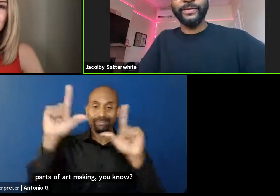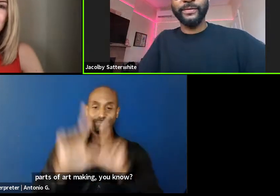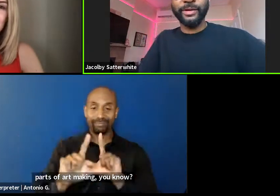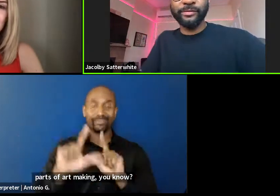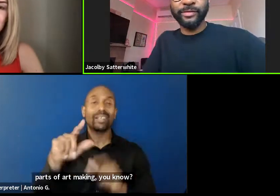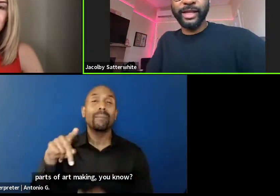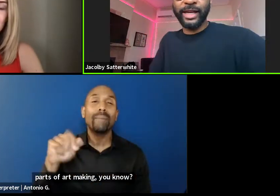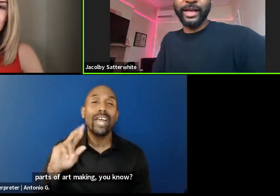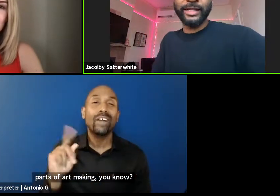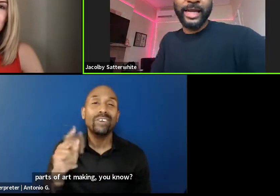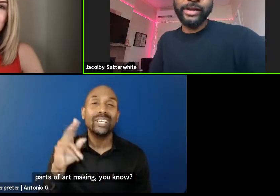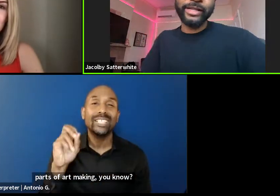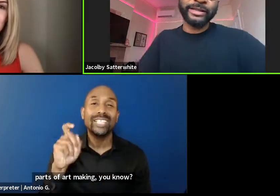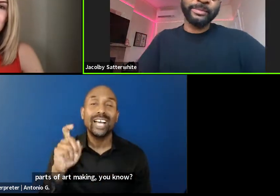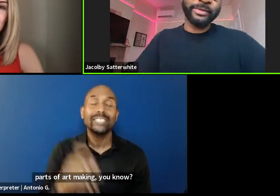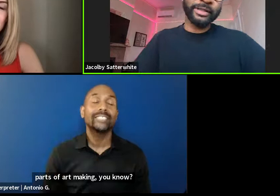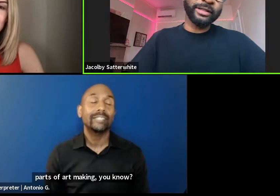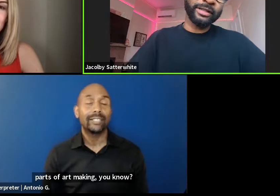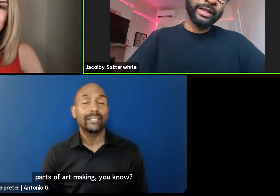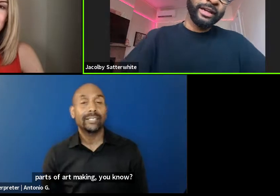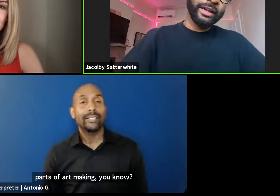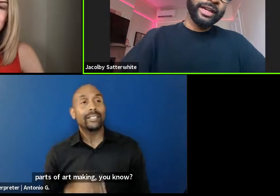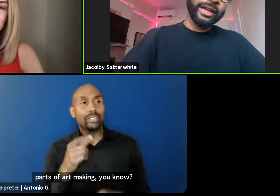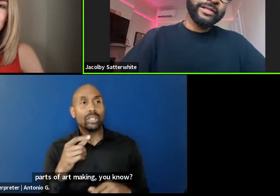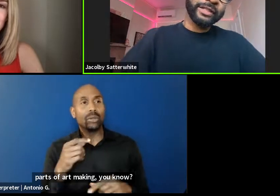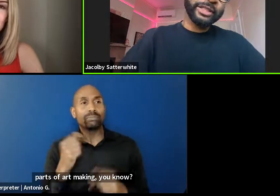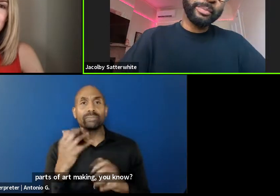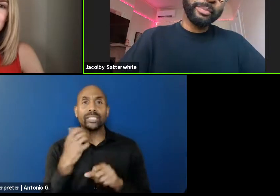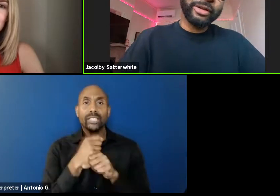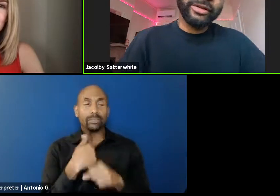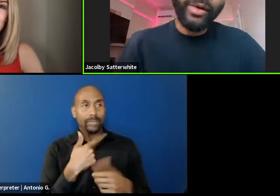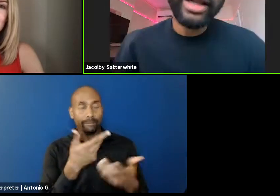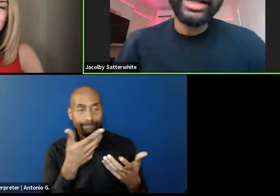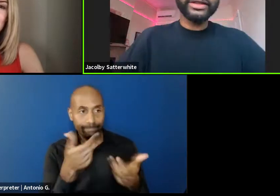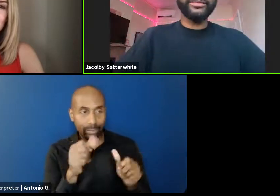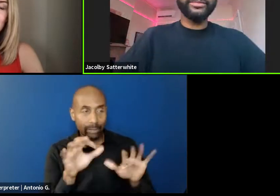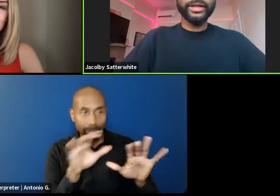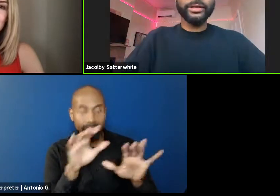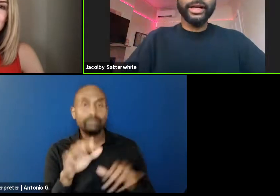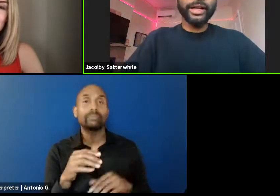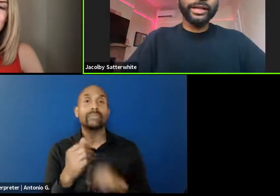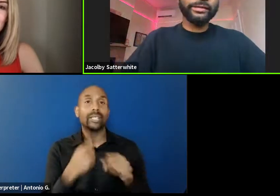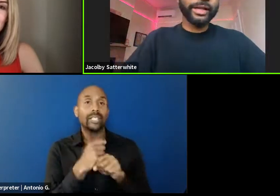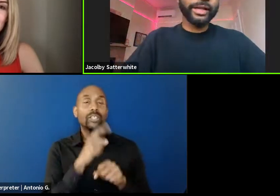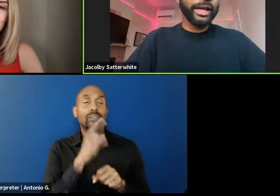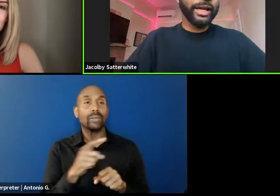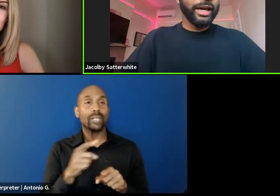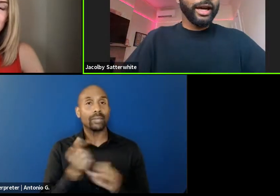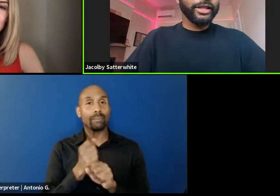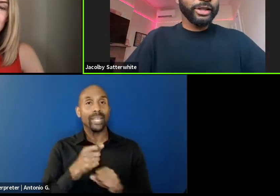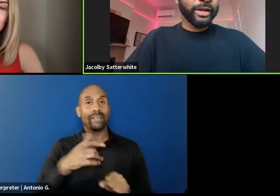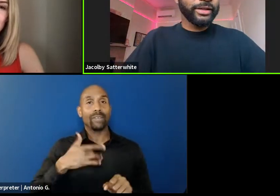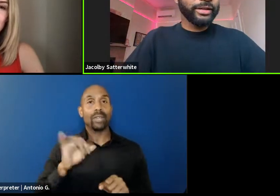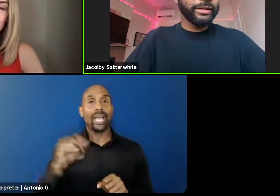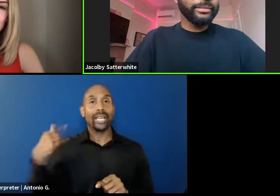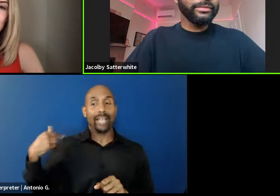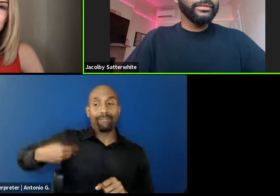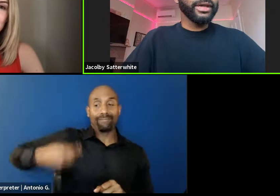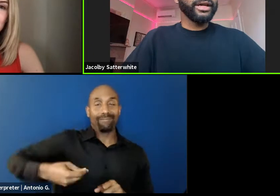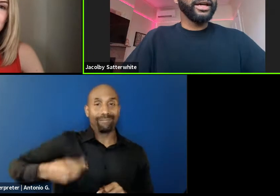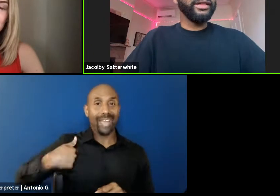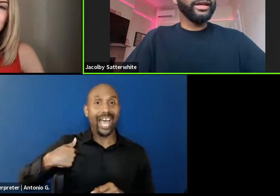that kind of felt her like I inherited something, inherited a spiritual quality of it. And so basically I kind of like, I traced